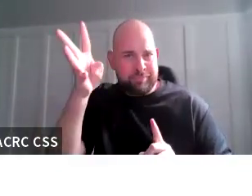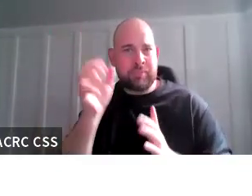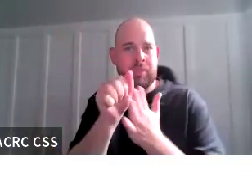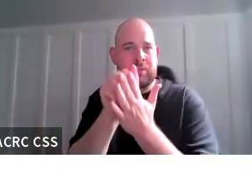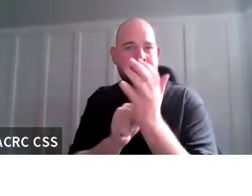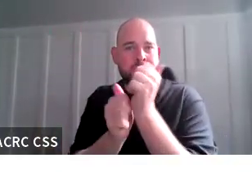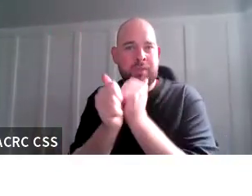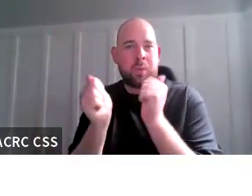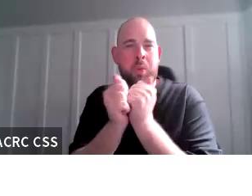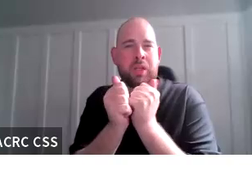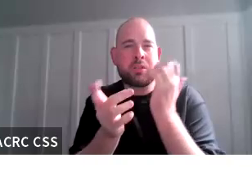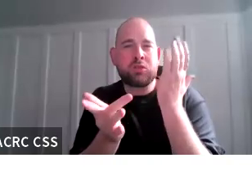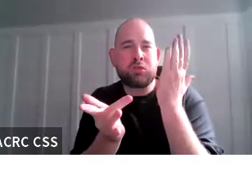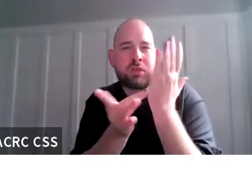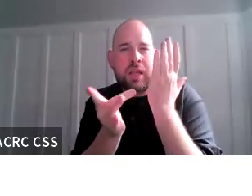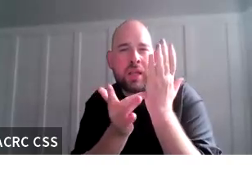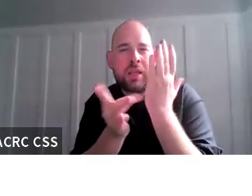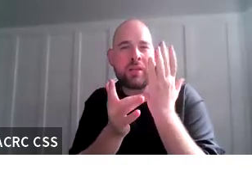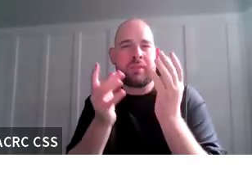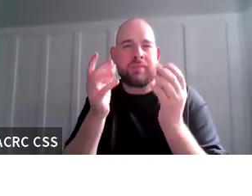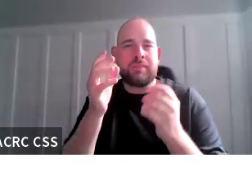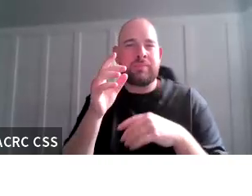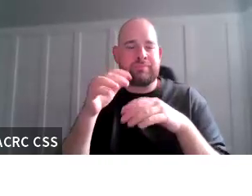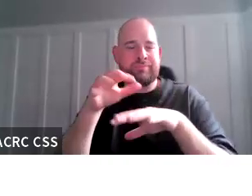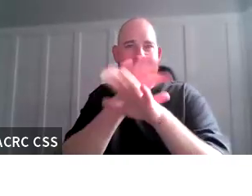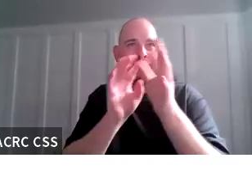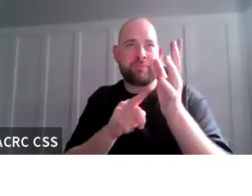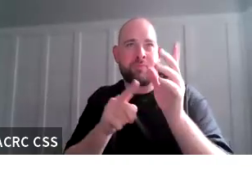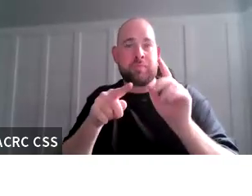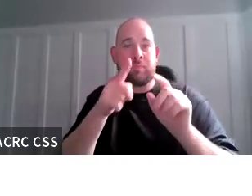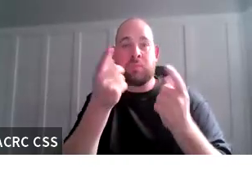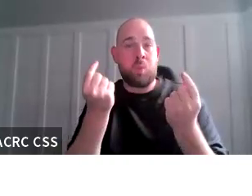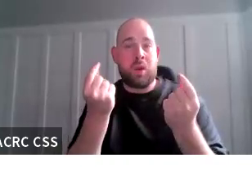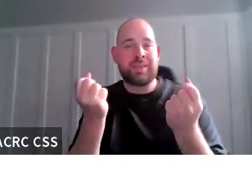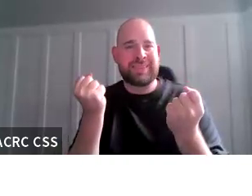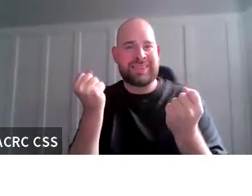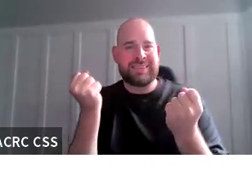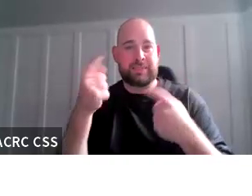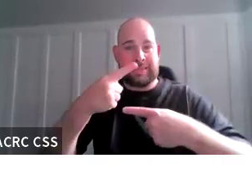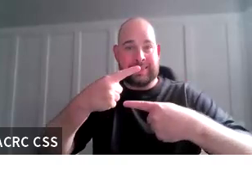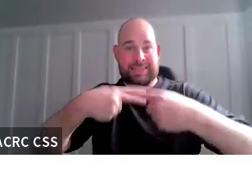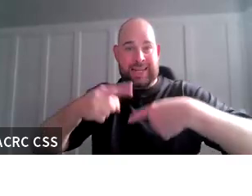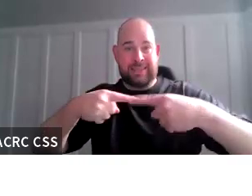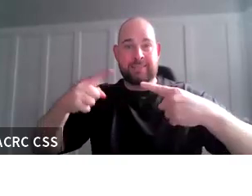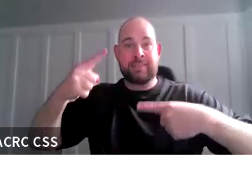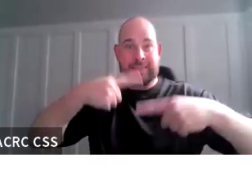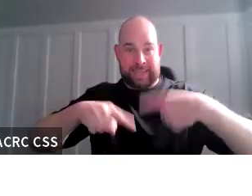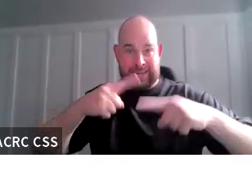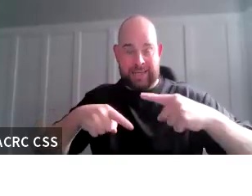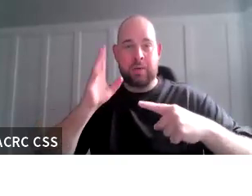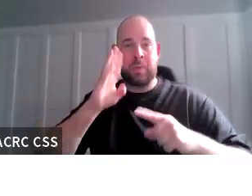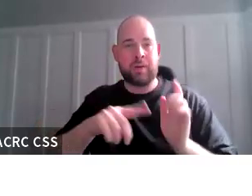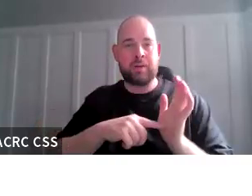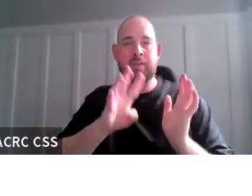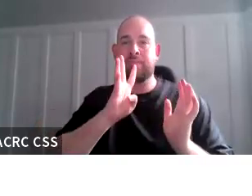This man that you see this picture of is hearing. He's got these very technical gloves with all these sensors and